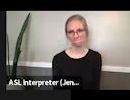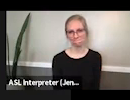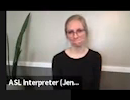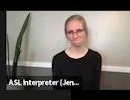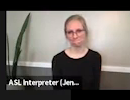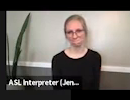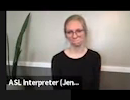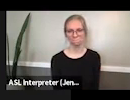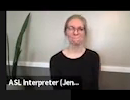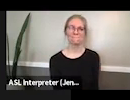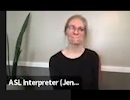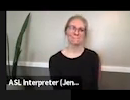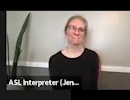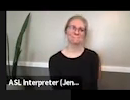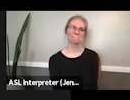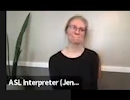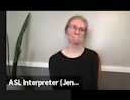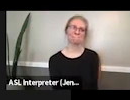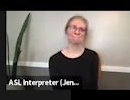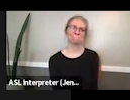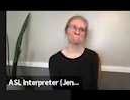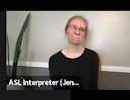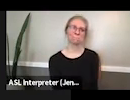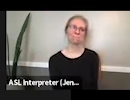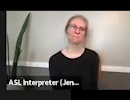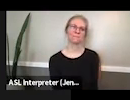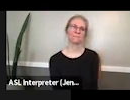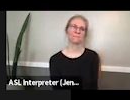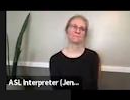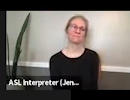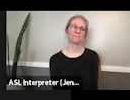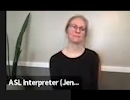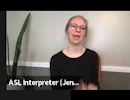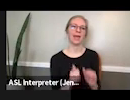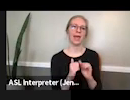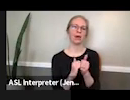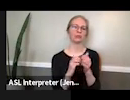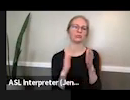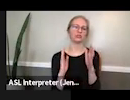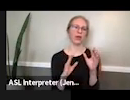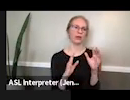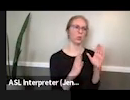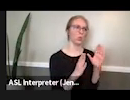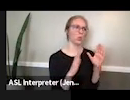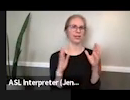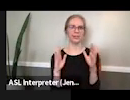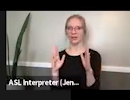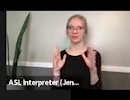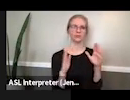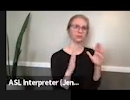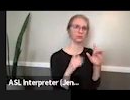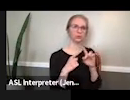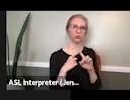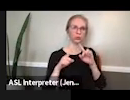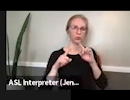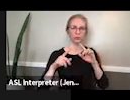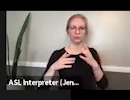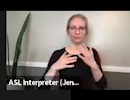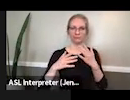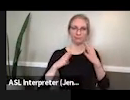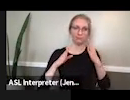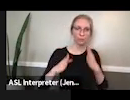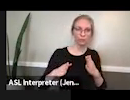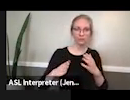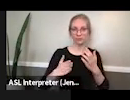How does a child orient to other stimuli? If it's a person, an object, a sound, an